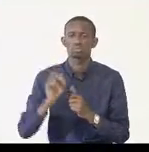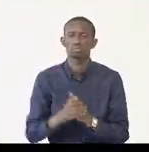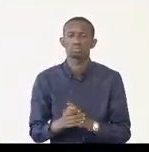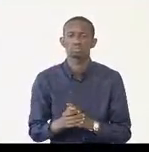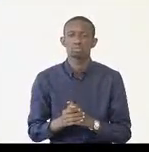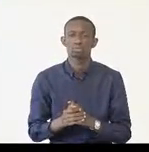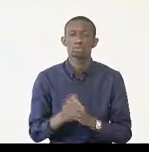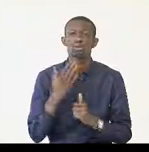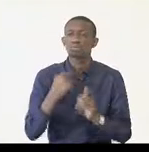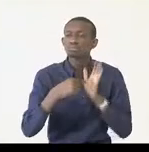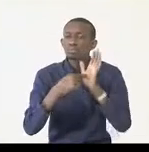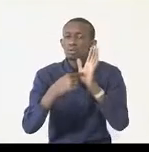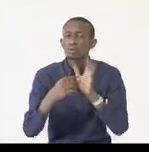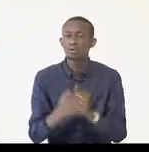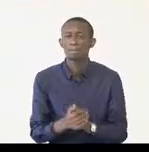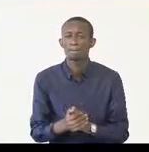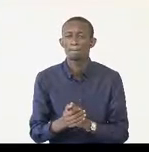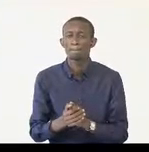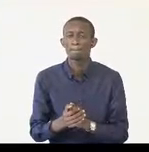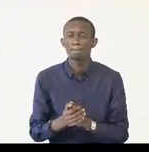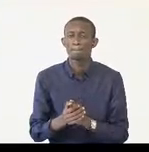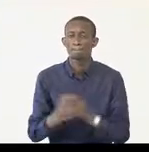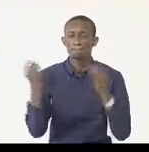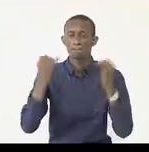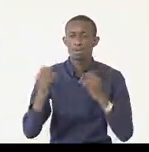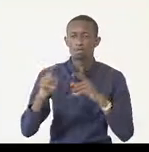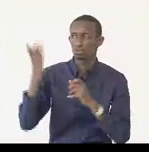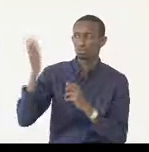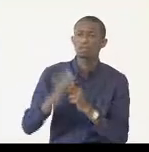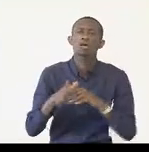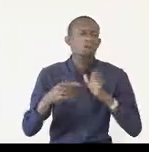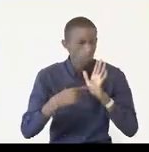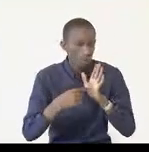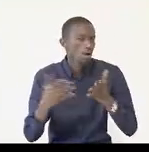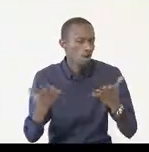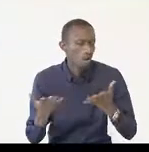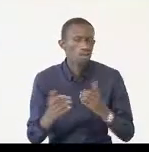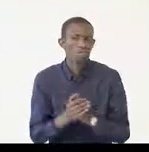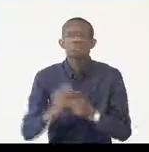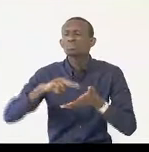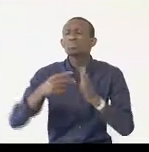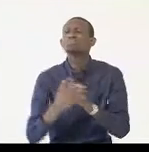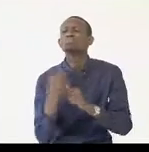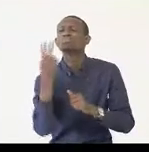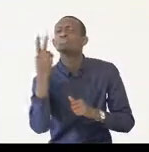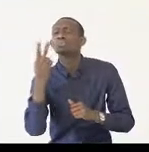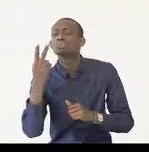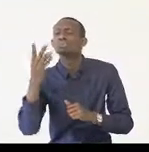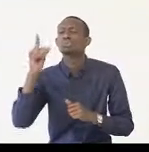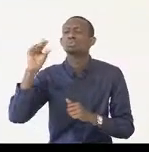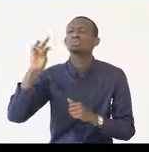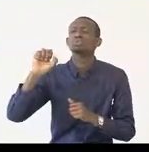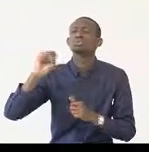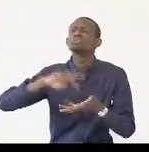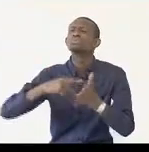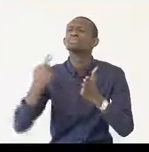it shows why we are having this two dimension, or what we mean by two dimension. But if you